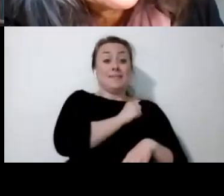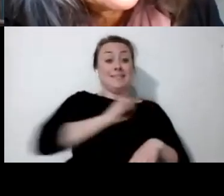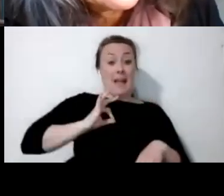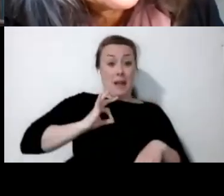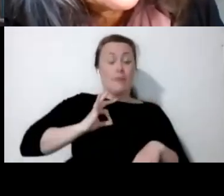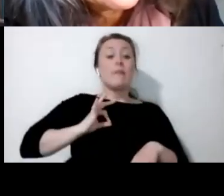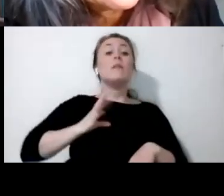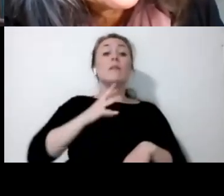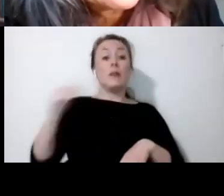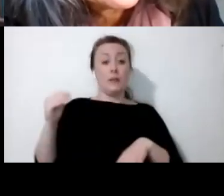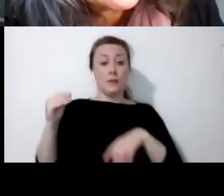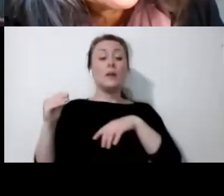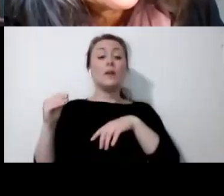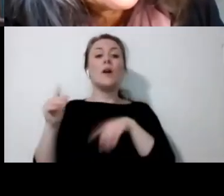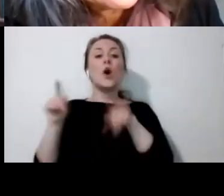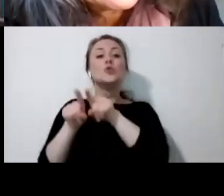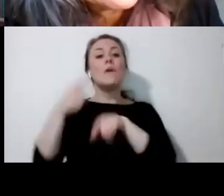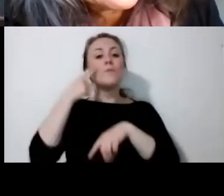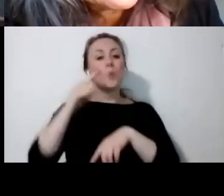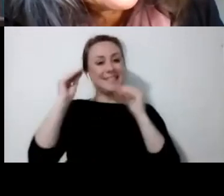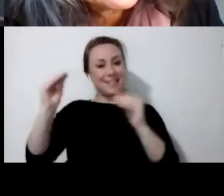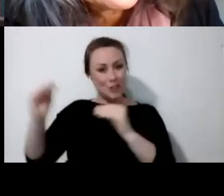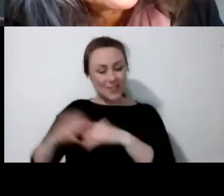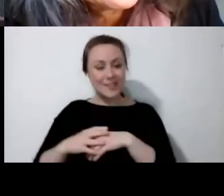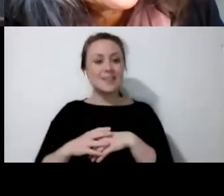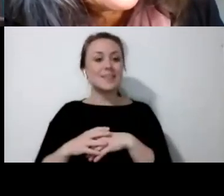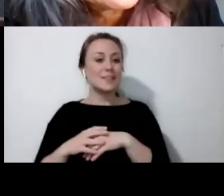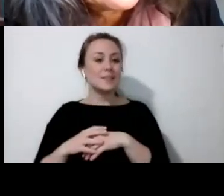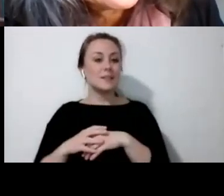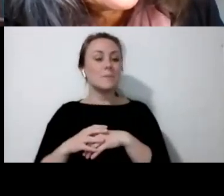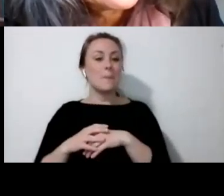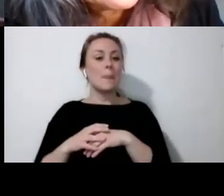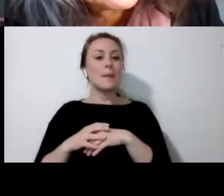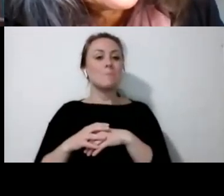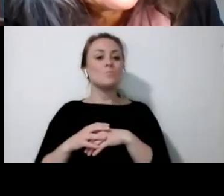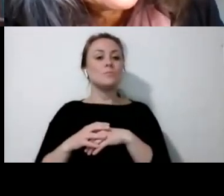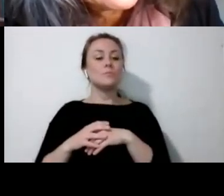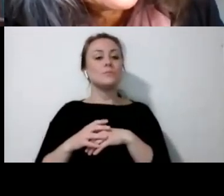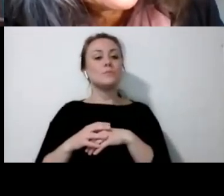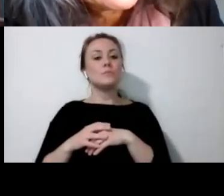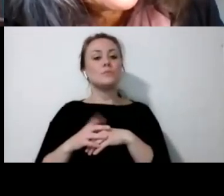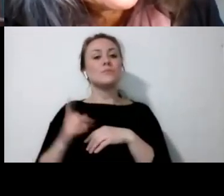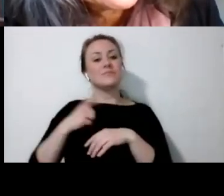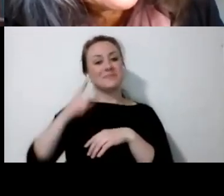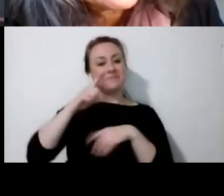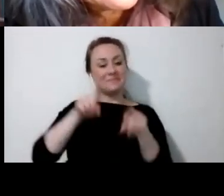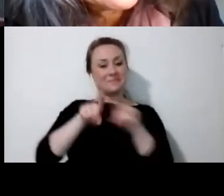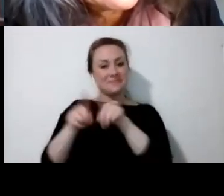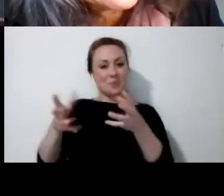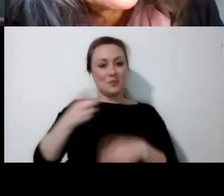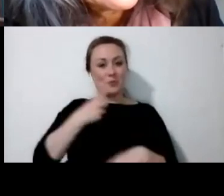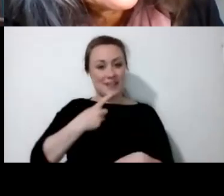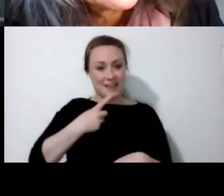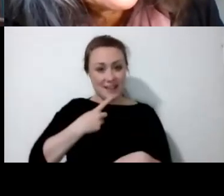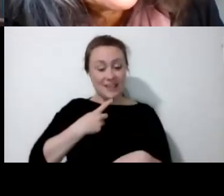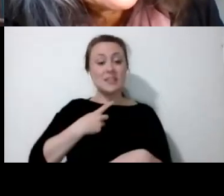also for the teaching modalities that have been established. I think I want to put on record that we